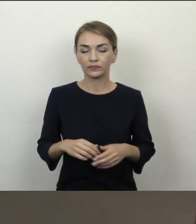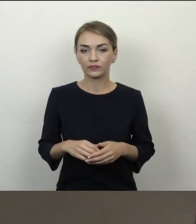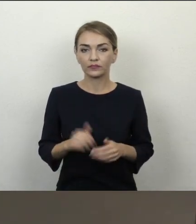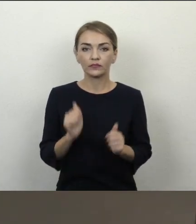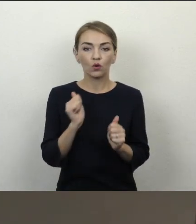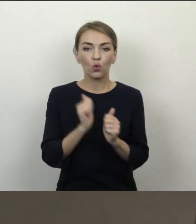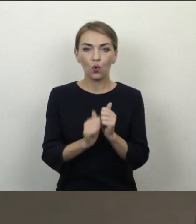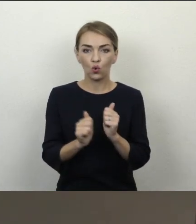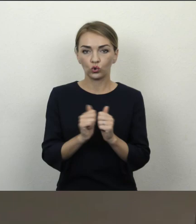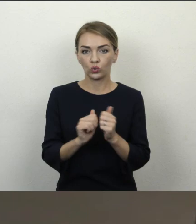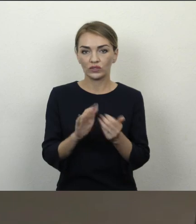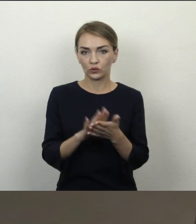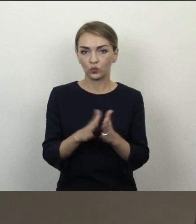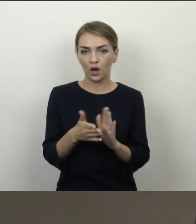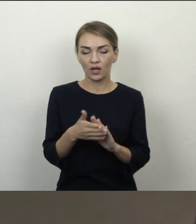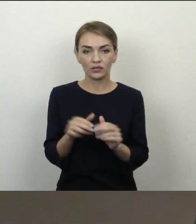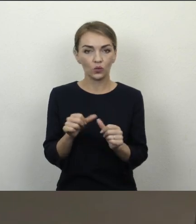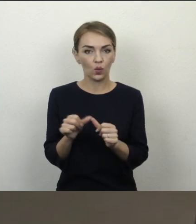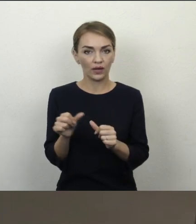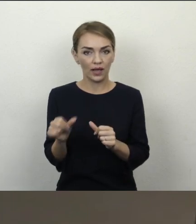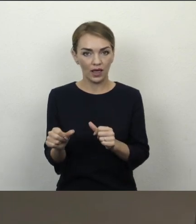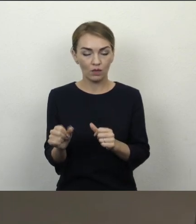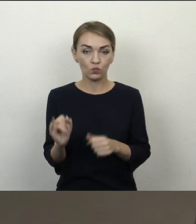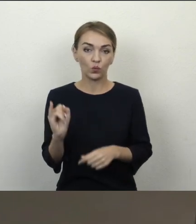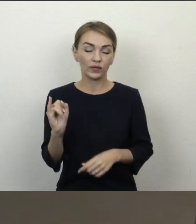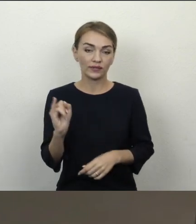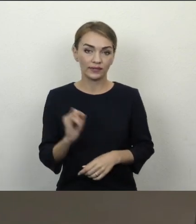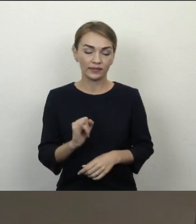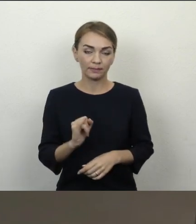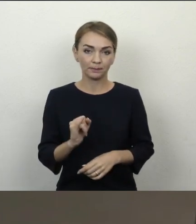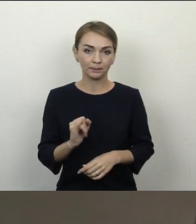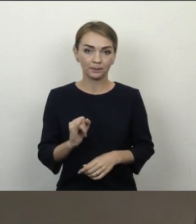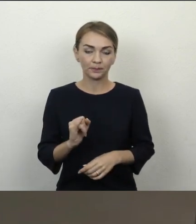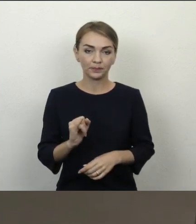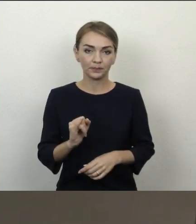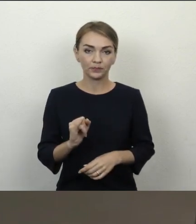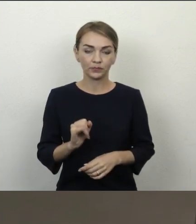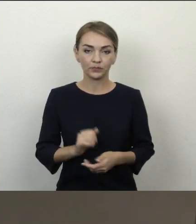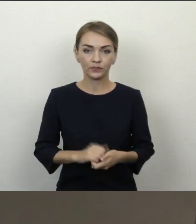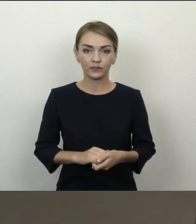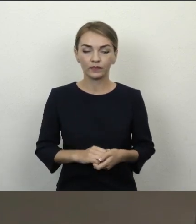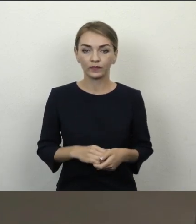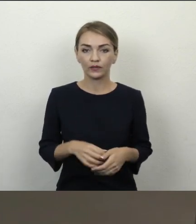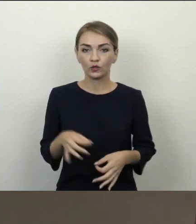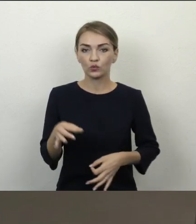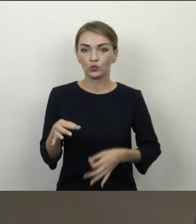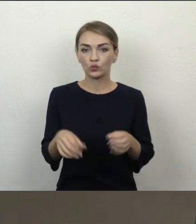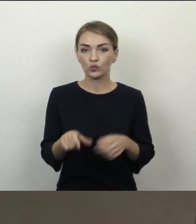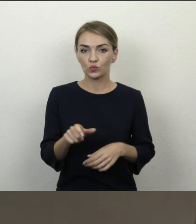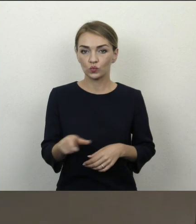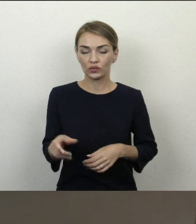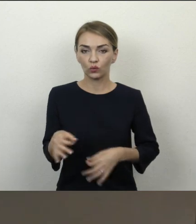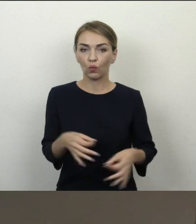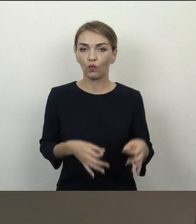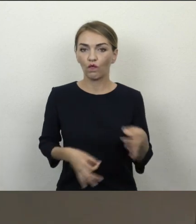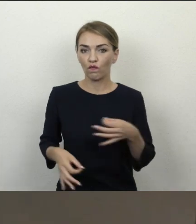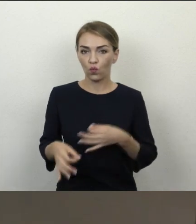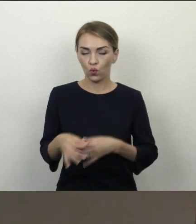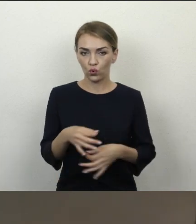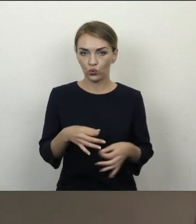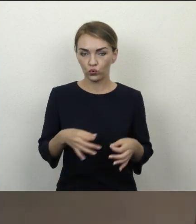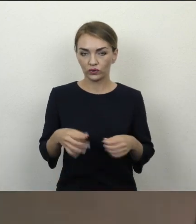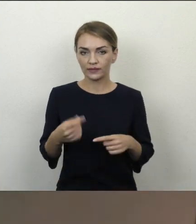opinion between our judges to discuss in this matter